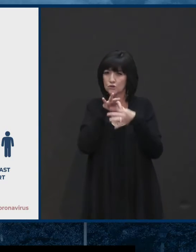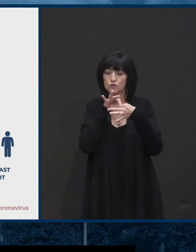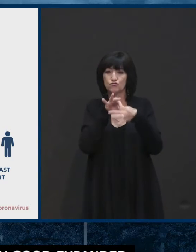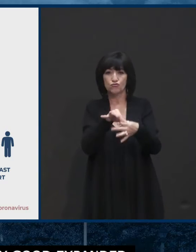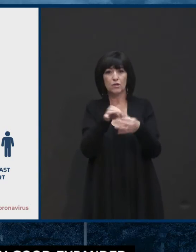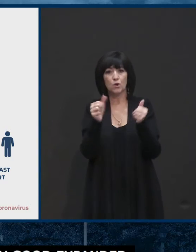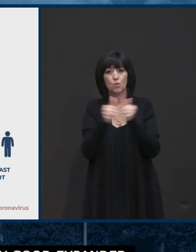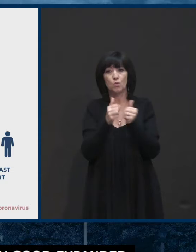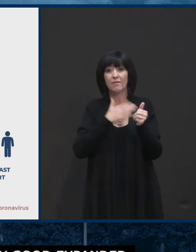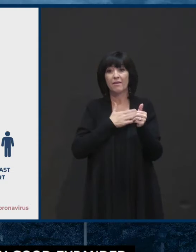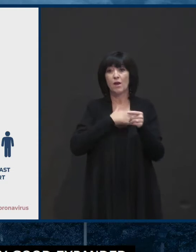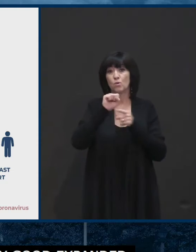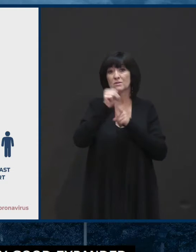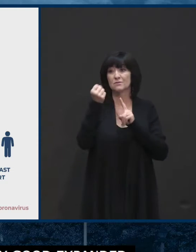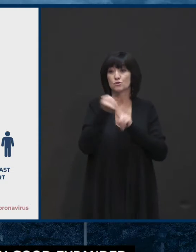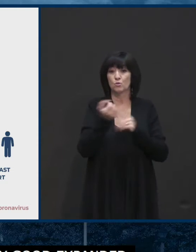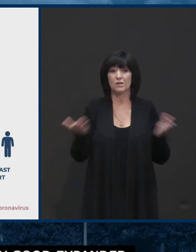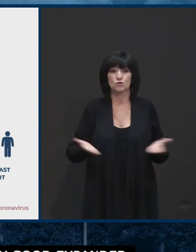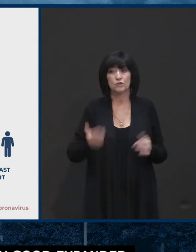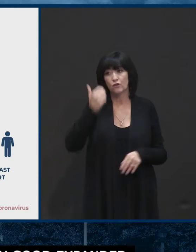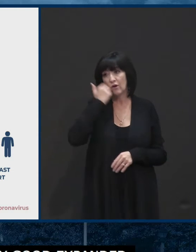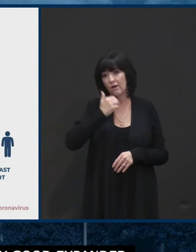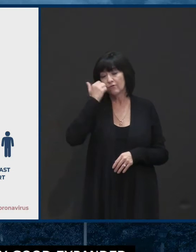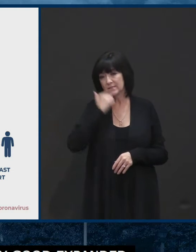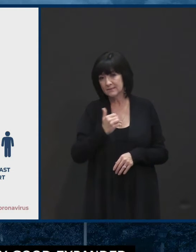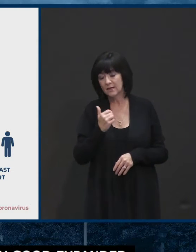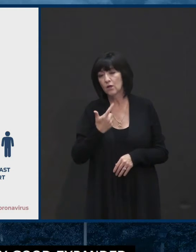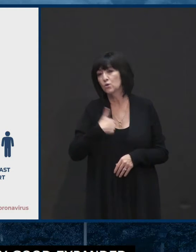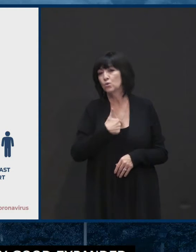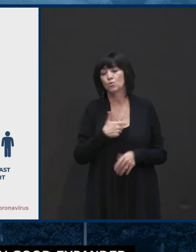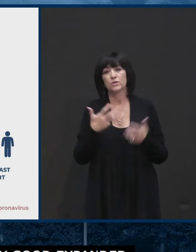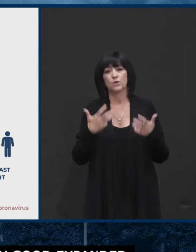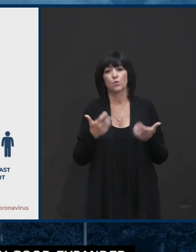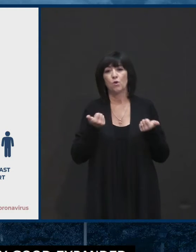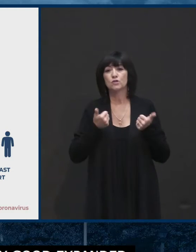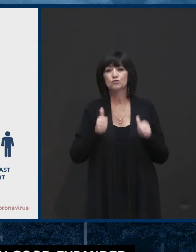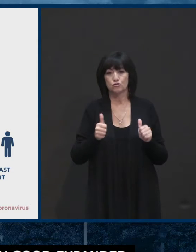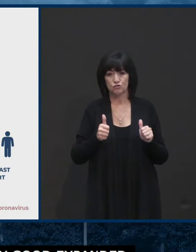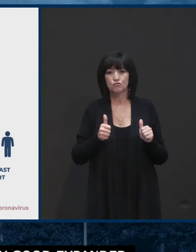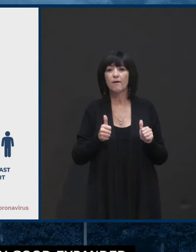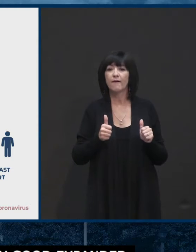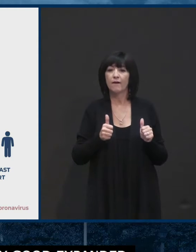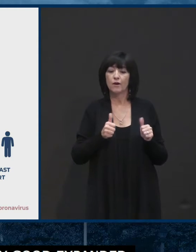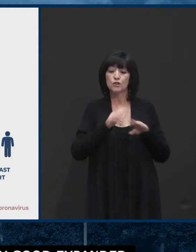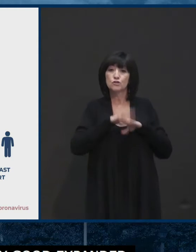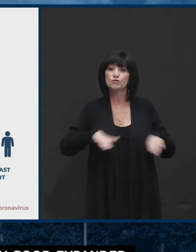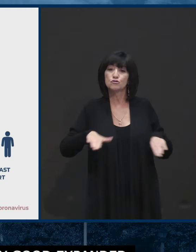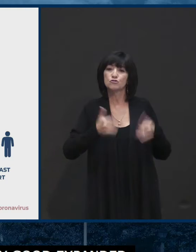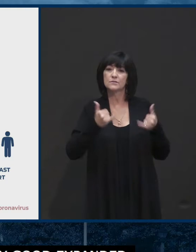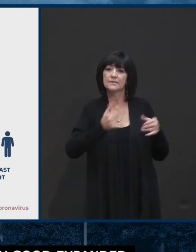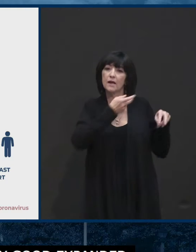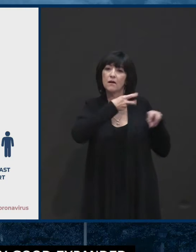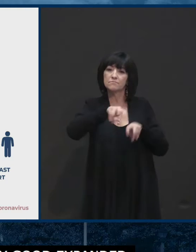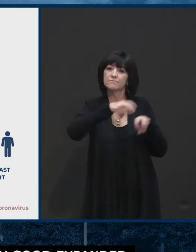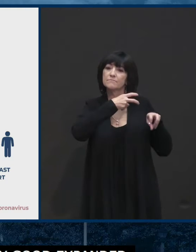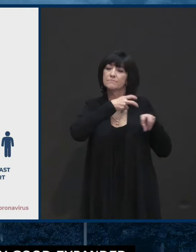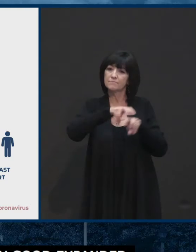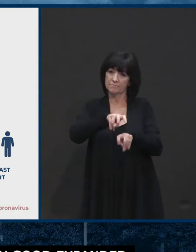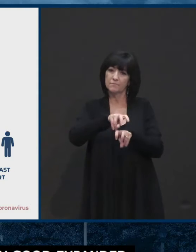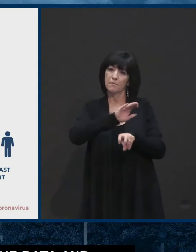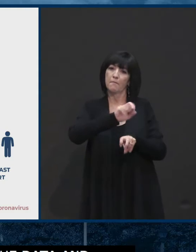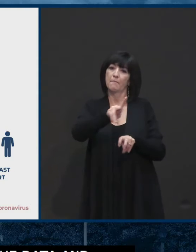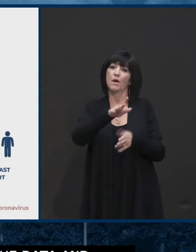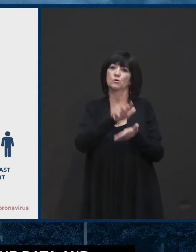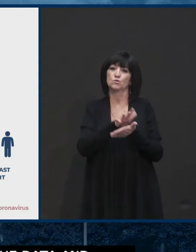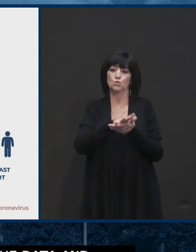make decisions to move children into classrooms and to do it as safely as possible. Great information about the